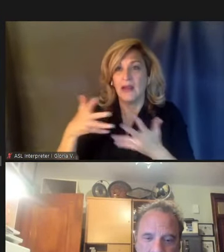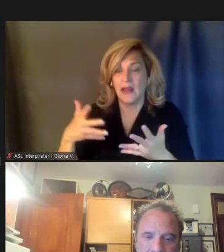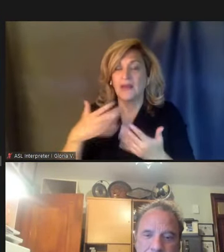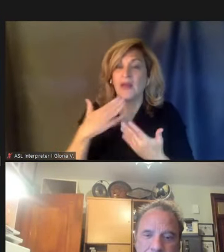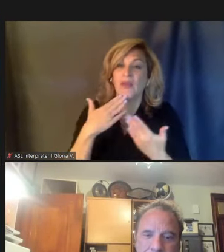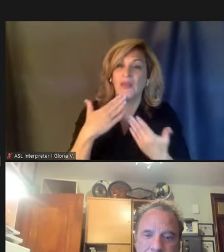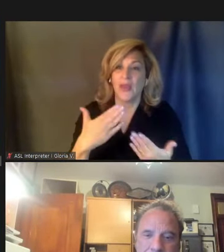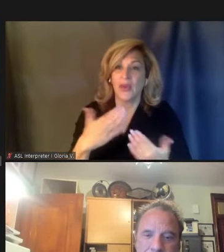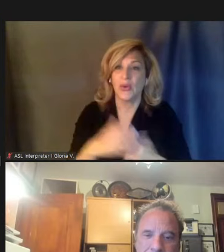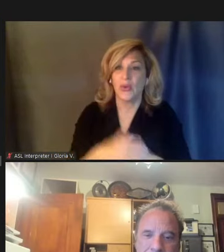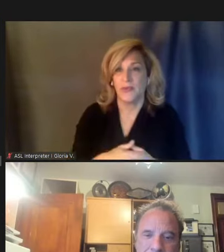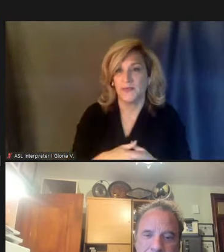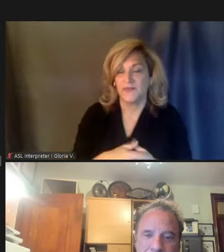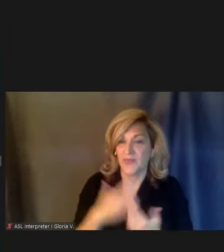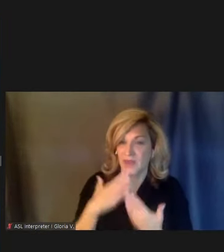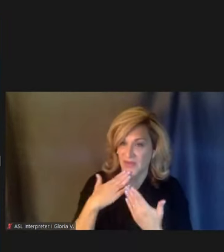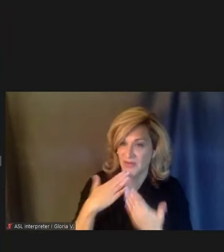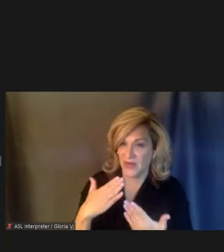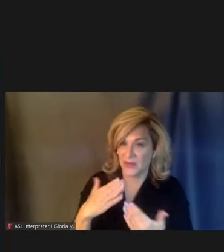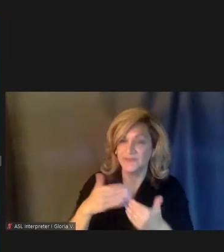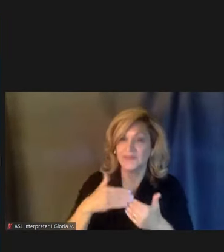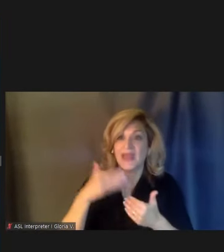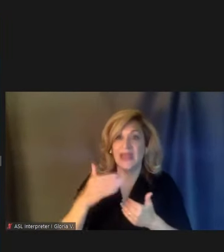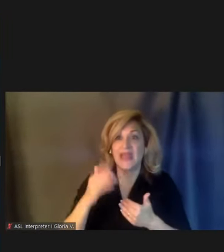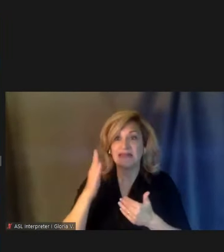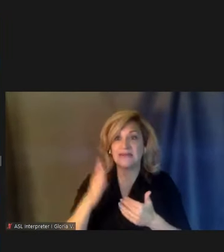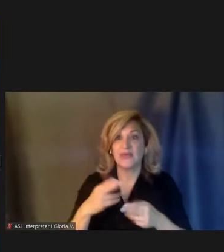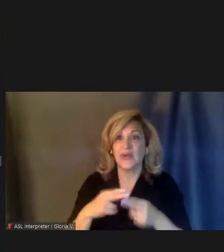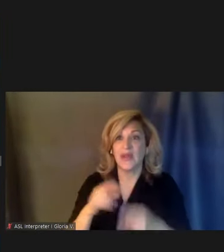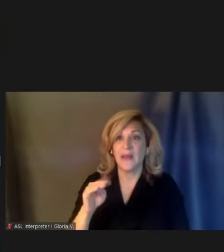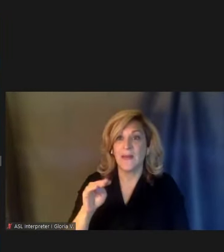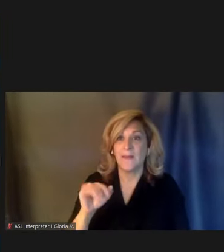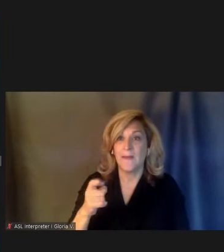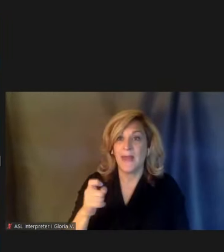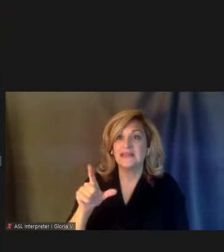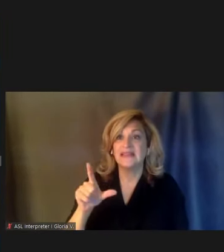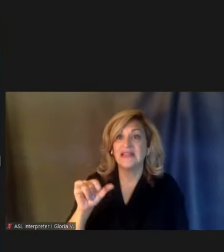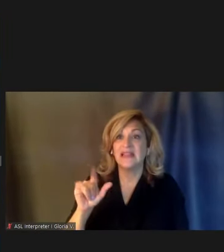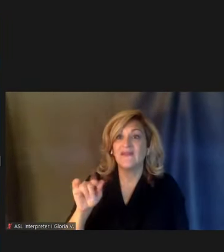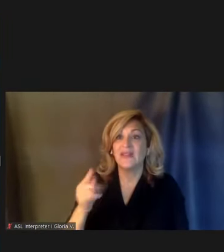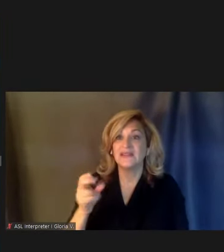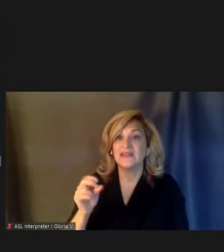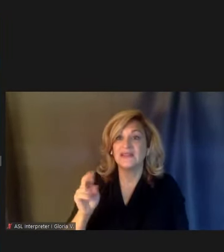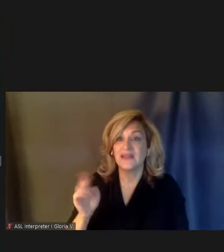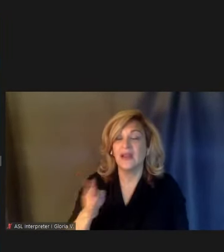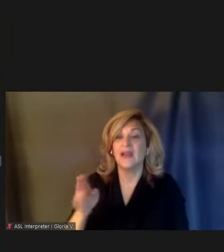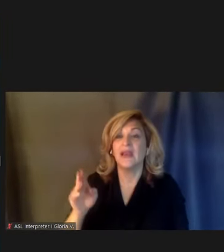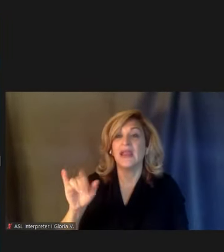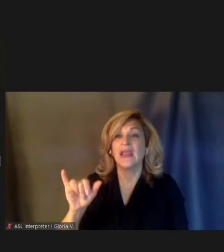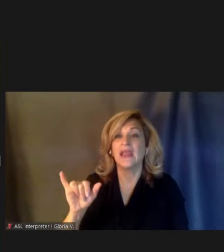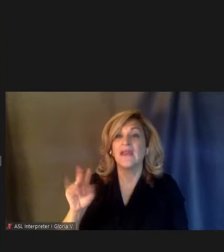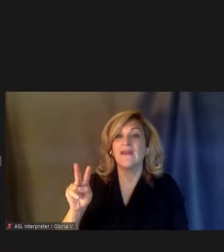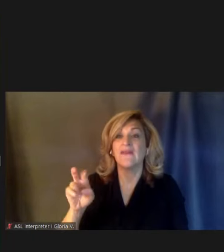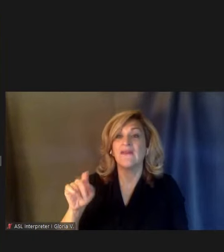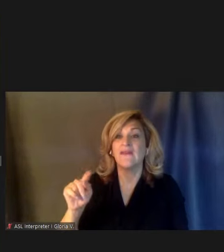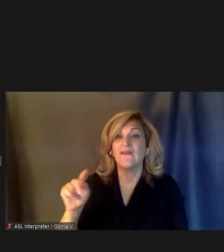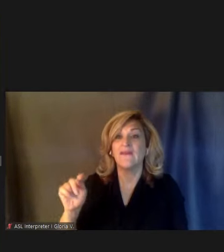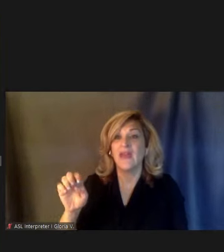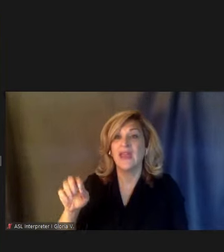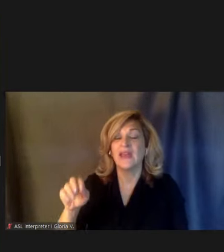Thank you. Our next speaker is Max Livingston, followed by Yvette Vasquez.